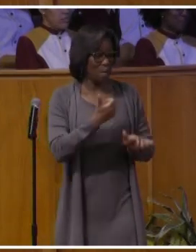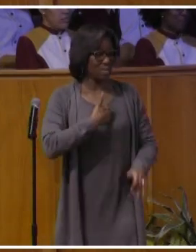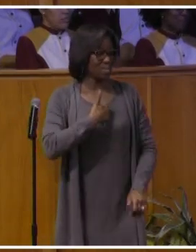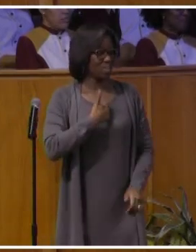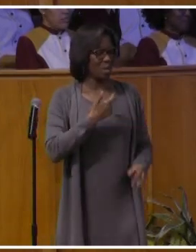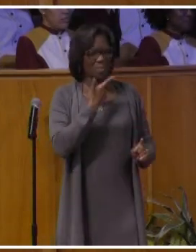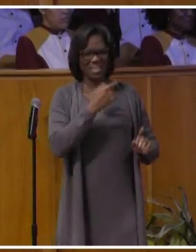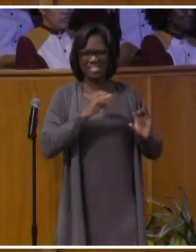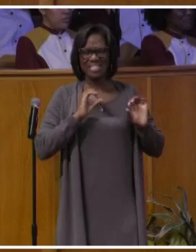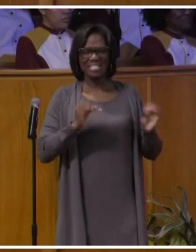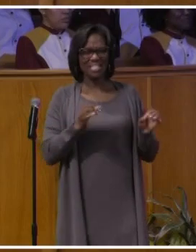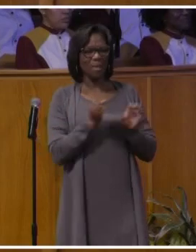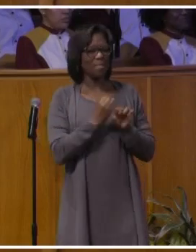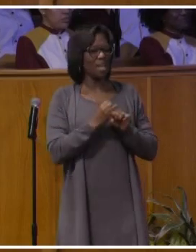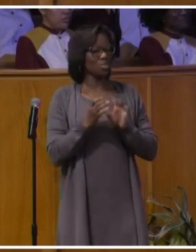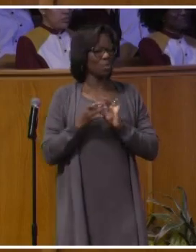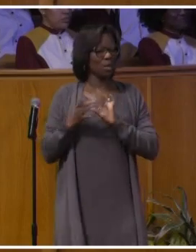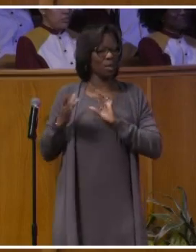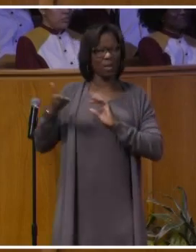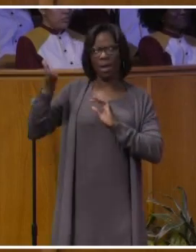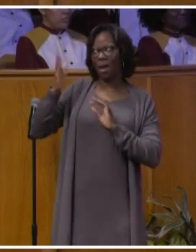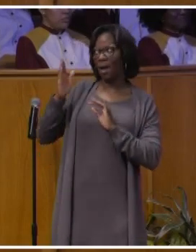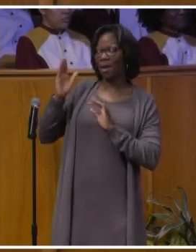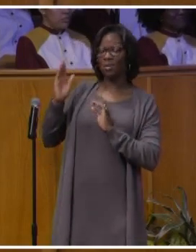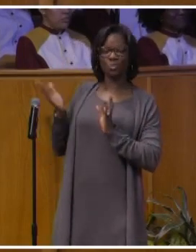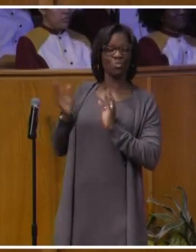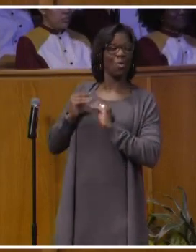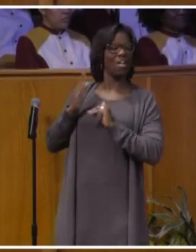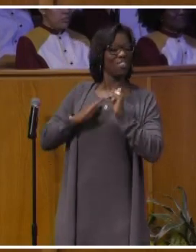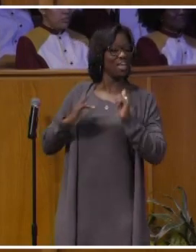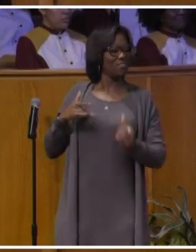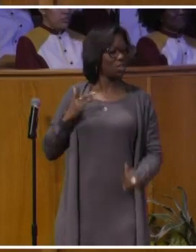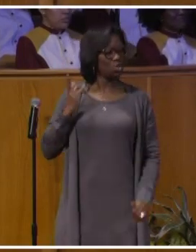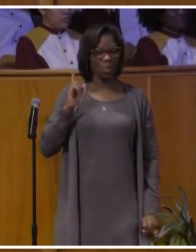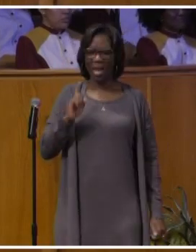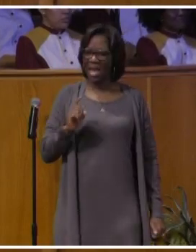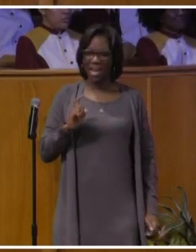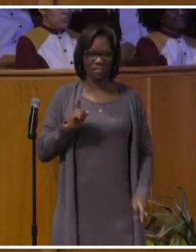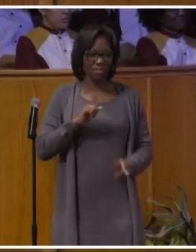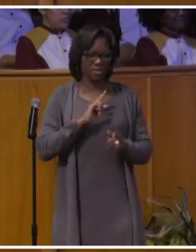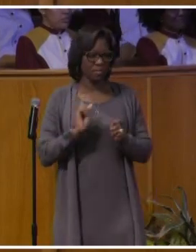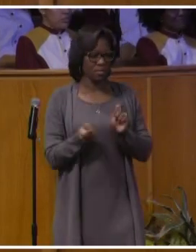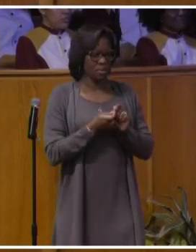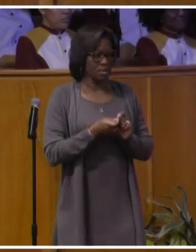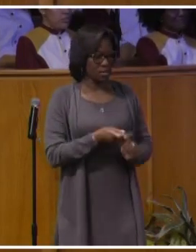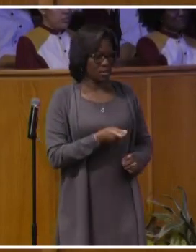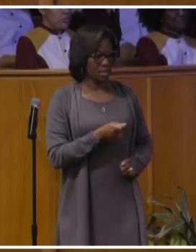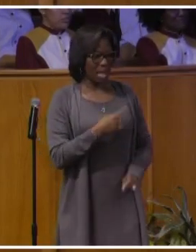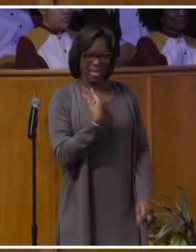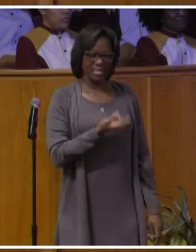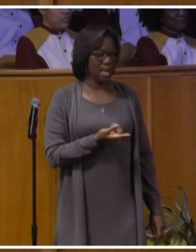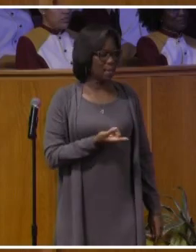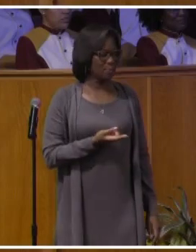don't nothing make you let go of God more than feeling you got to get somebody told.